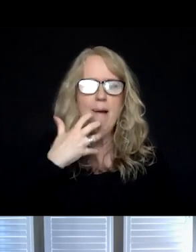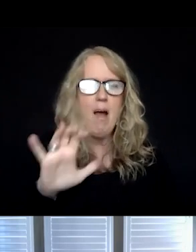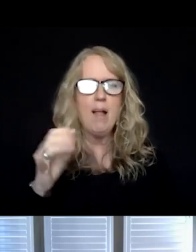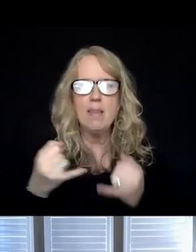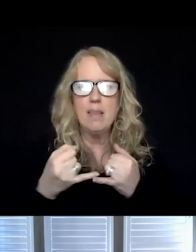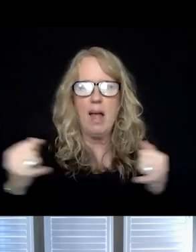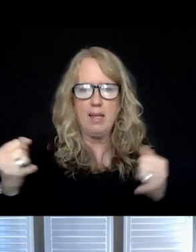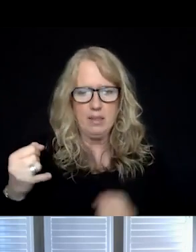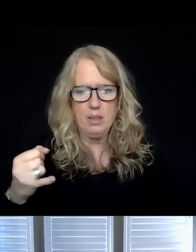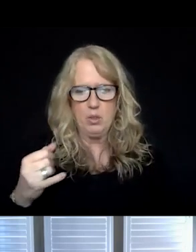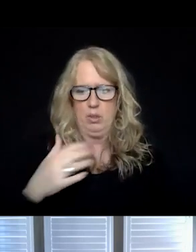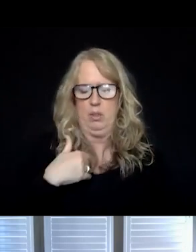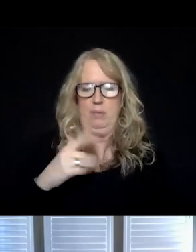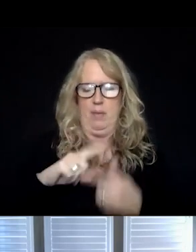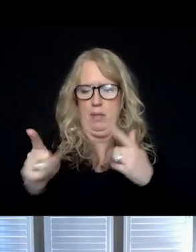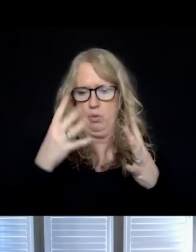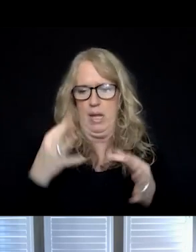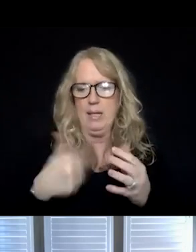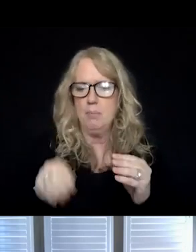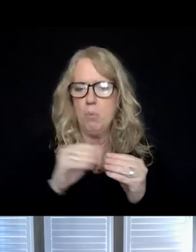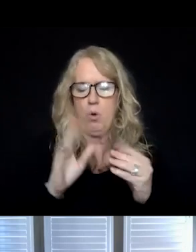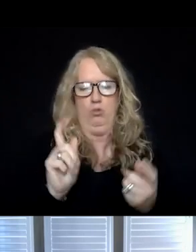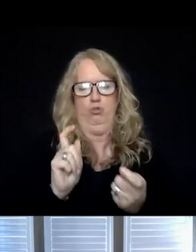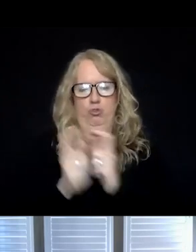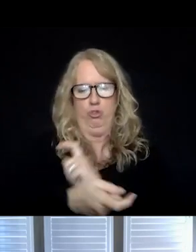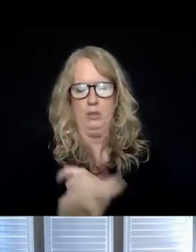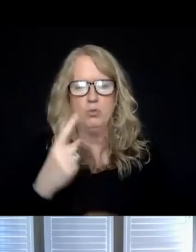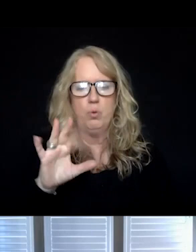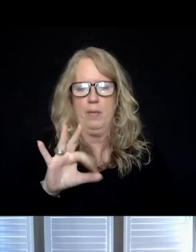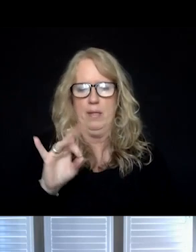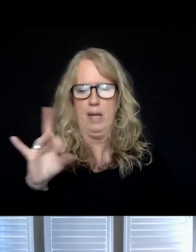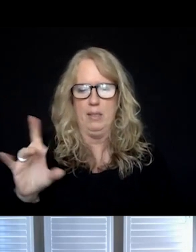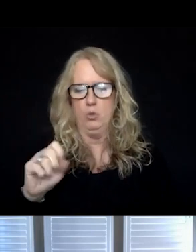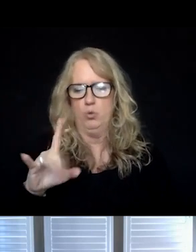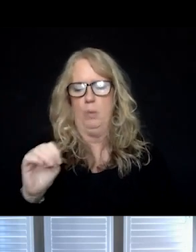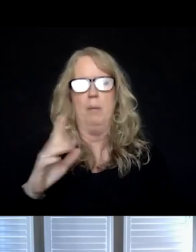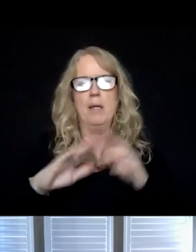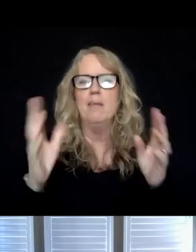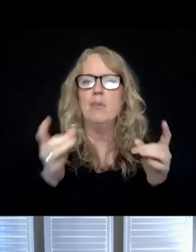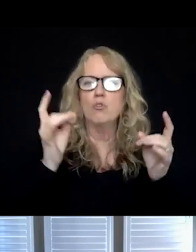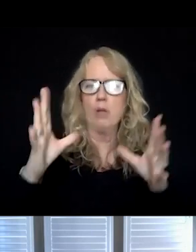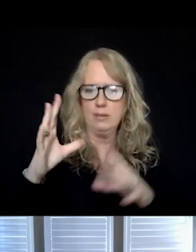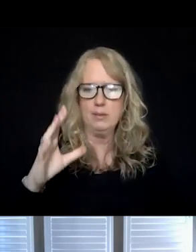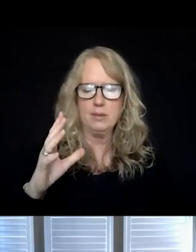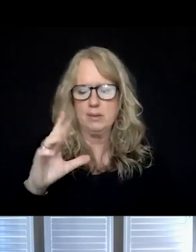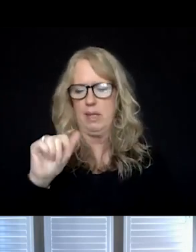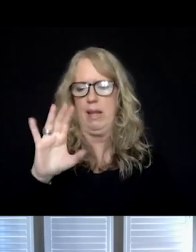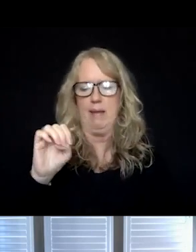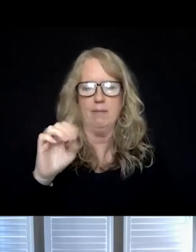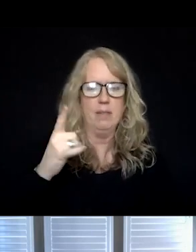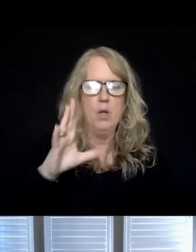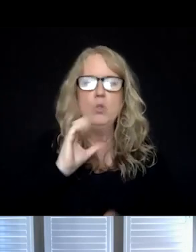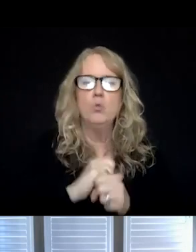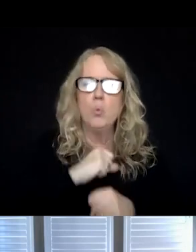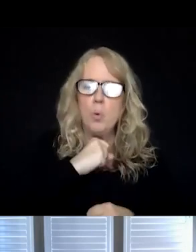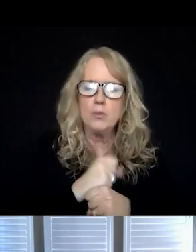using hotline term anymore, and changed it to the 988 suicide and crisis lifeline. We wanted to ensure